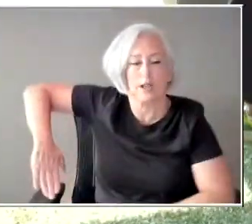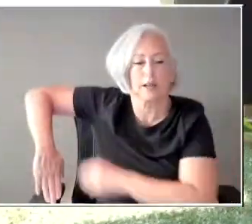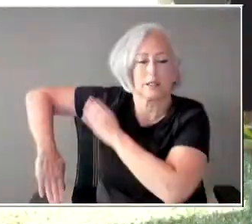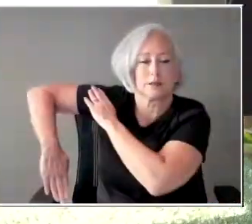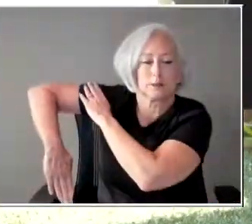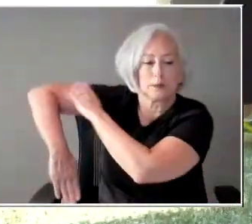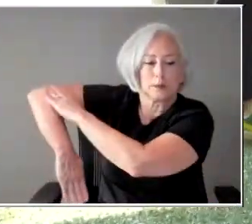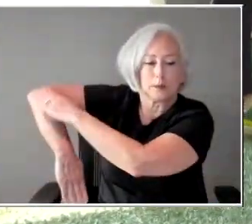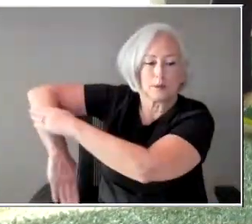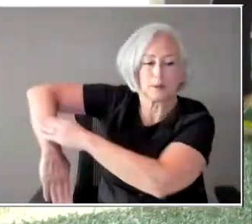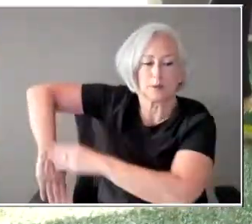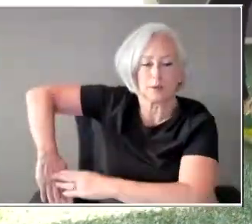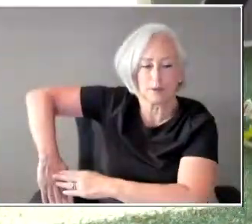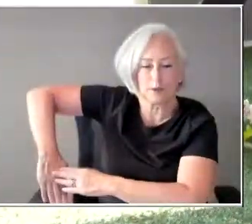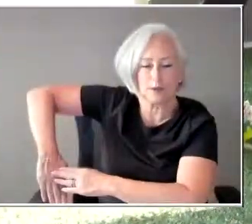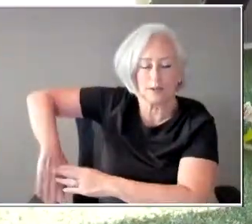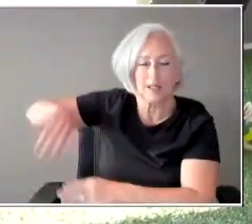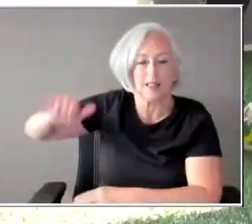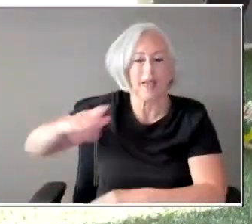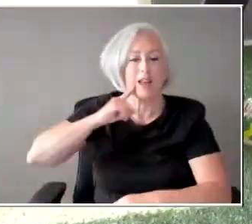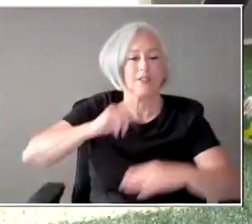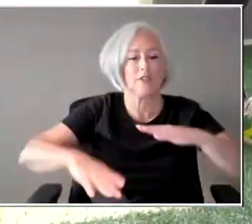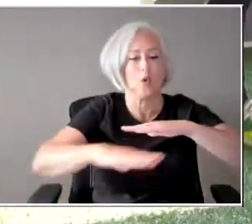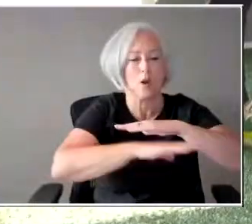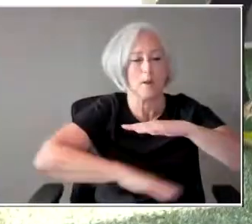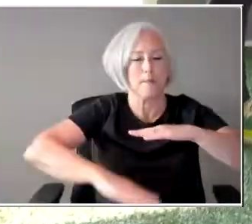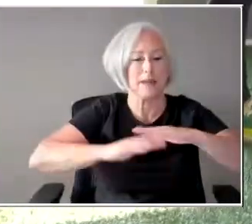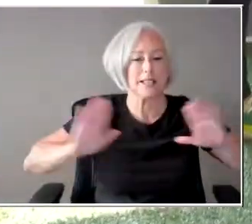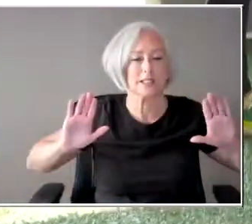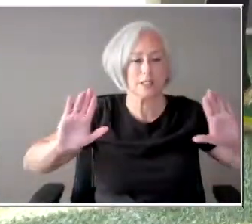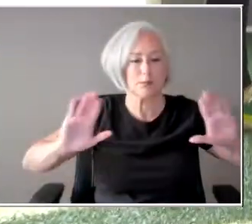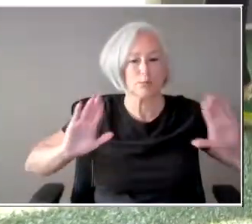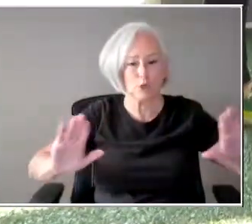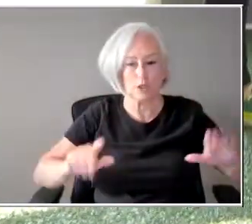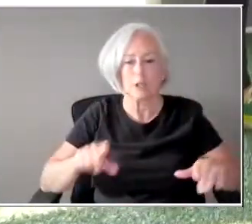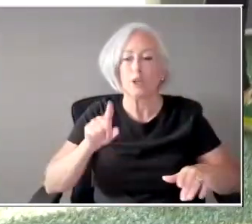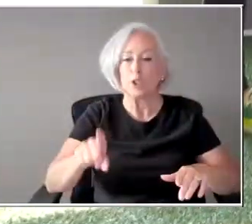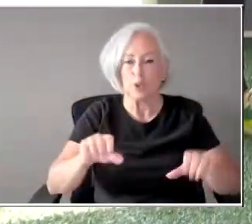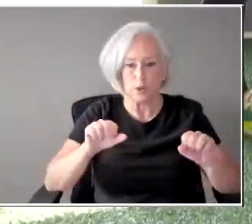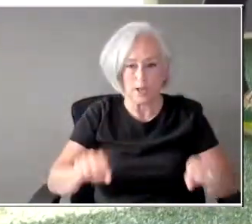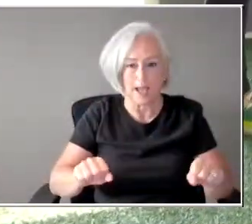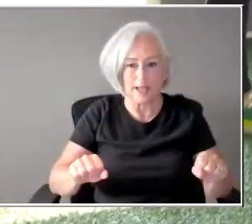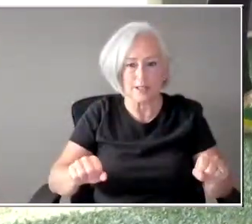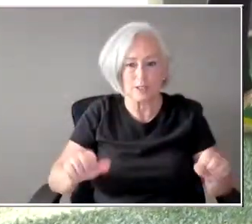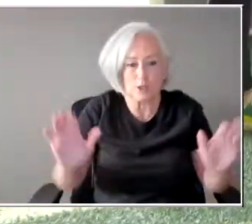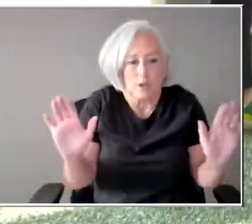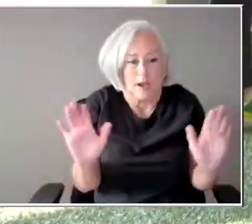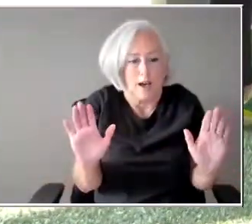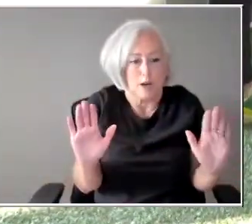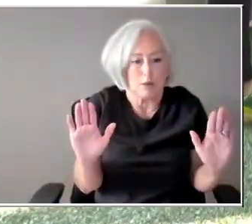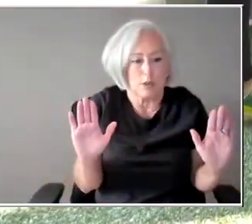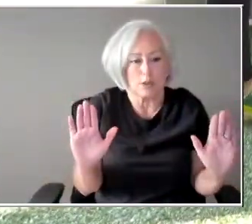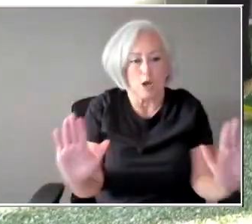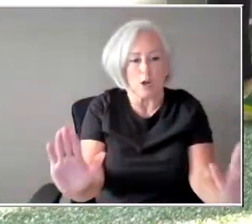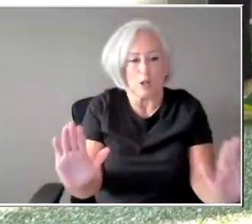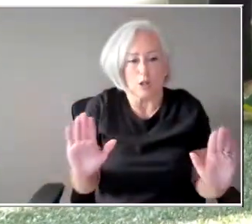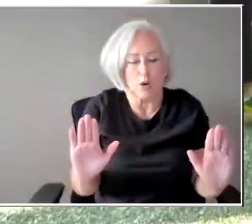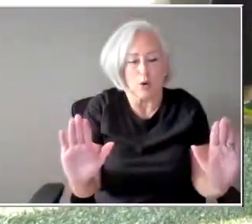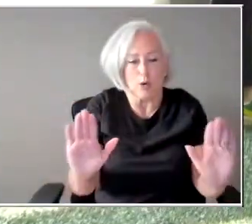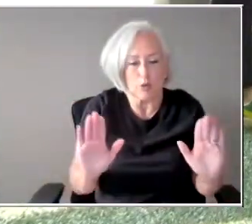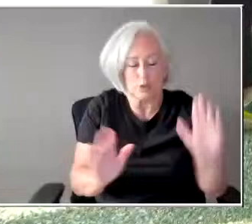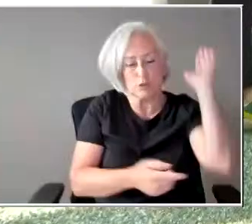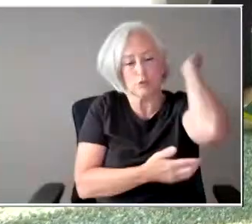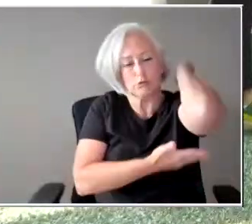basic push-up. Again, there's a lot of different types of push-ups. You can do a tricep push-up where your elbows are enclosed. You can modify this a lot, but this is going to be kind of